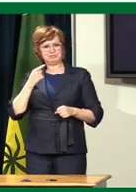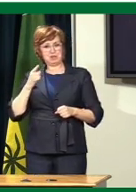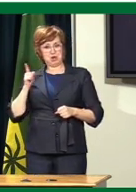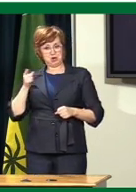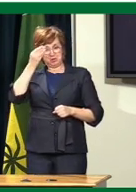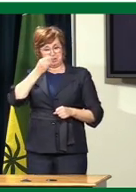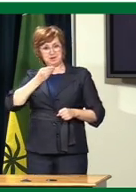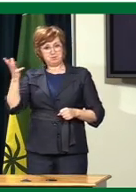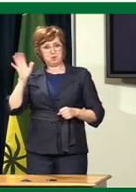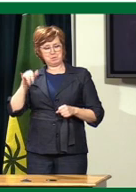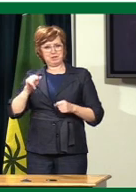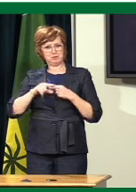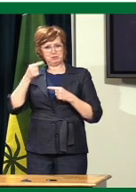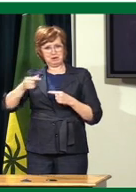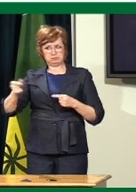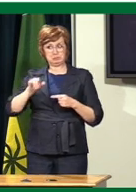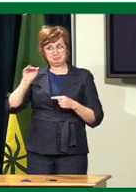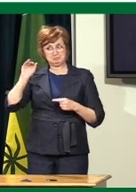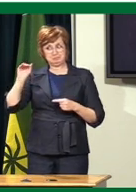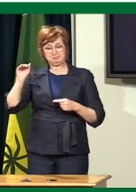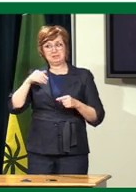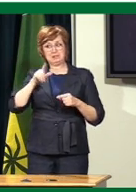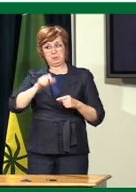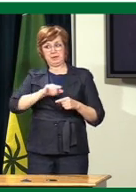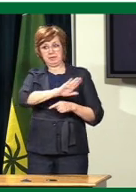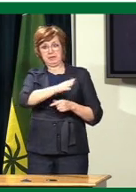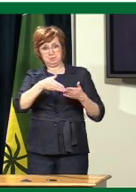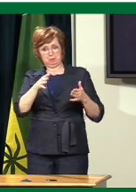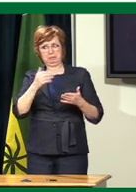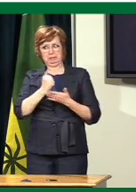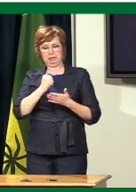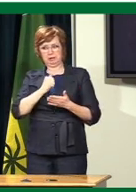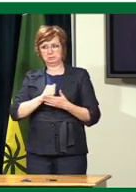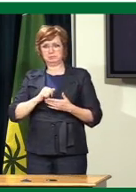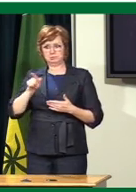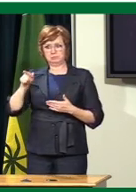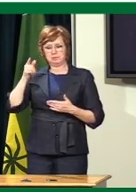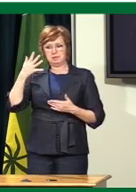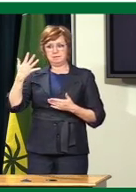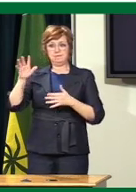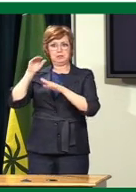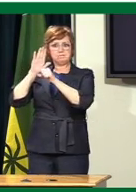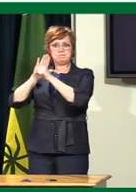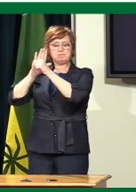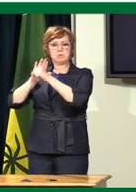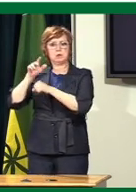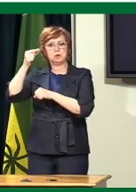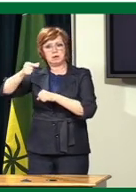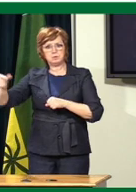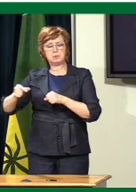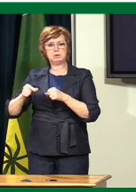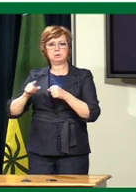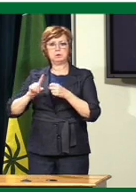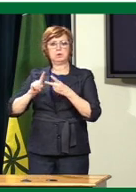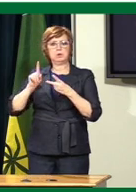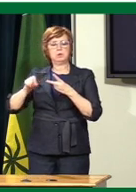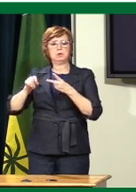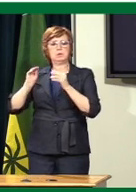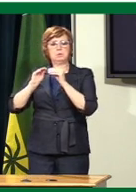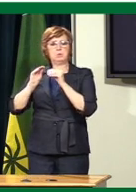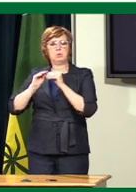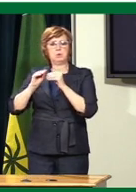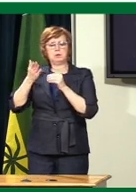the government, and if you can give us a sense of what you've been calling for from them in terms of resources, in terms of stronger